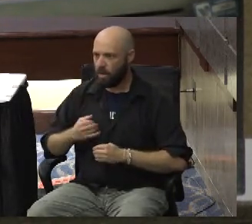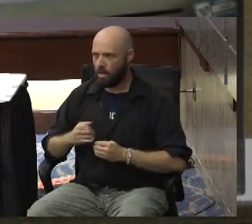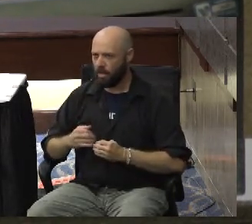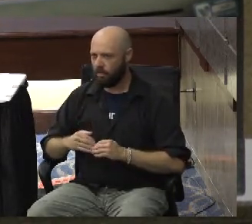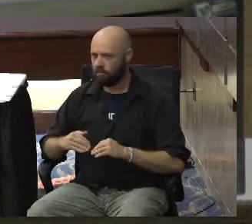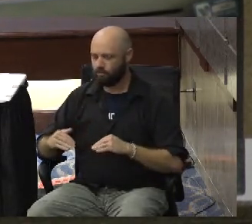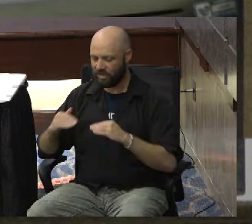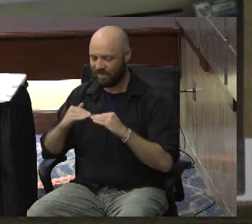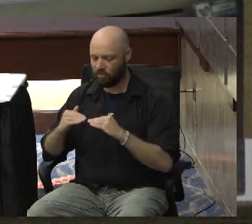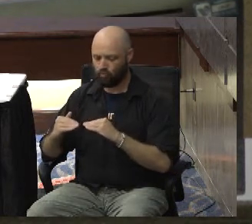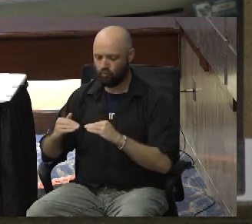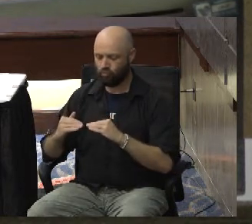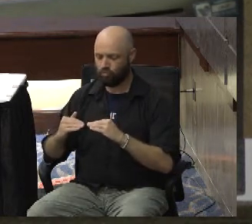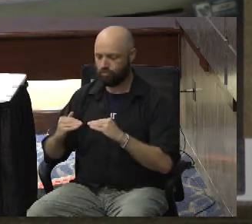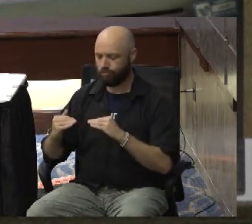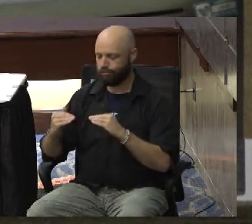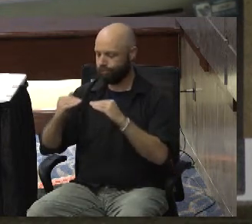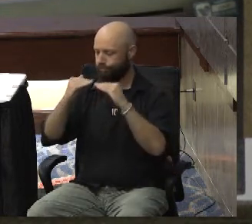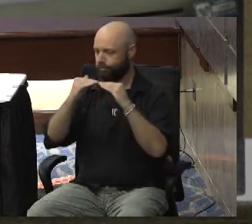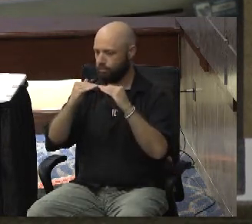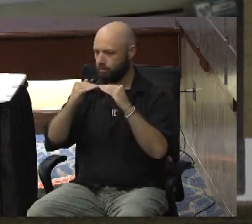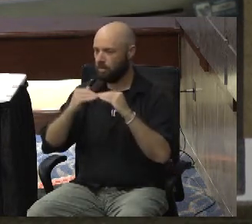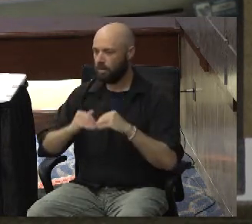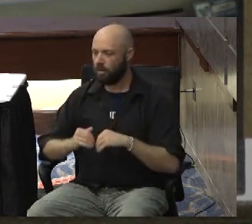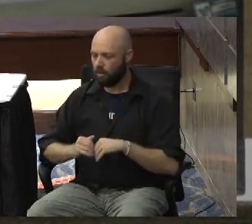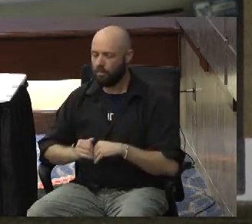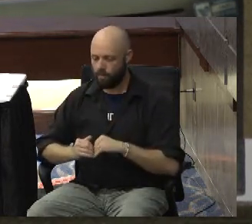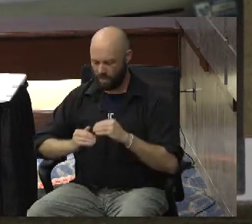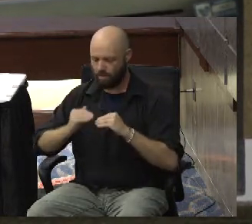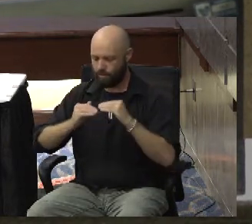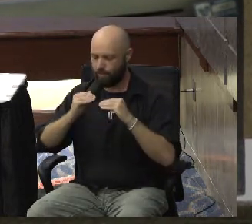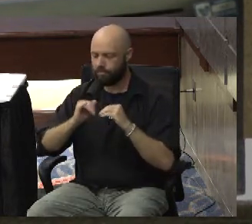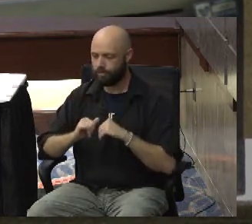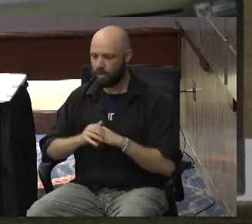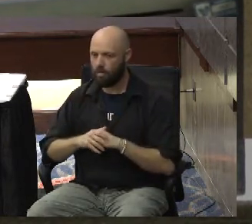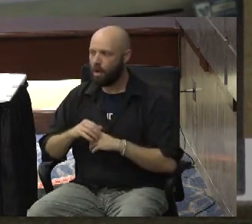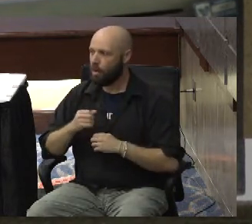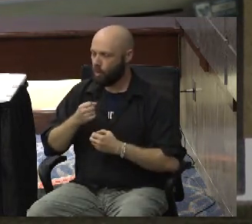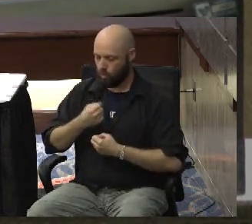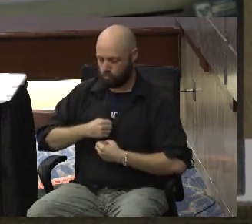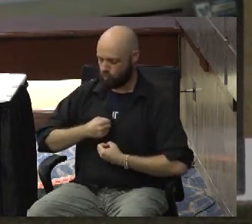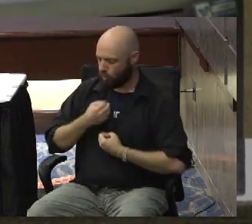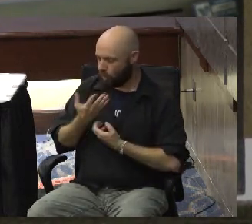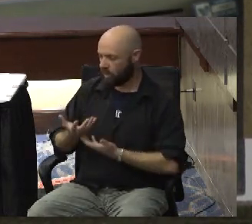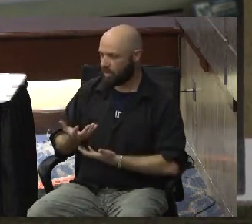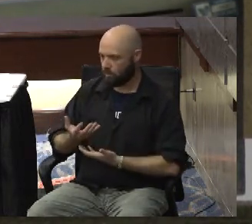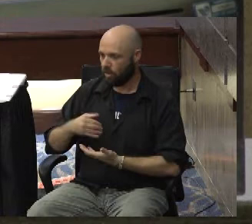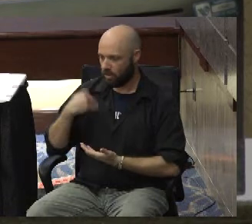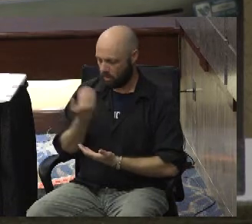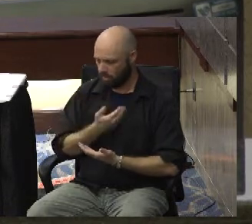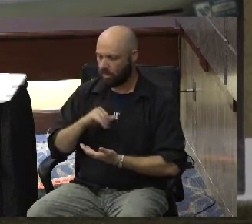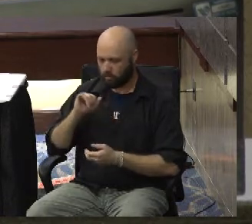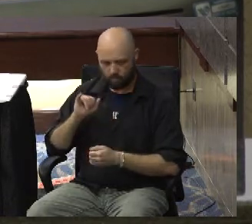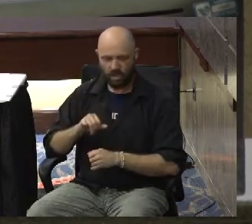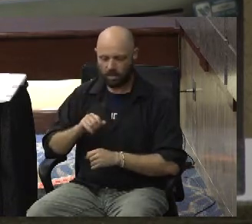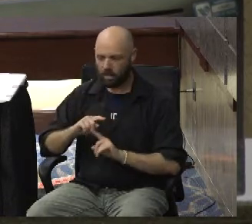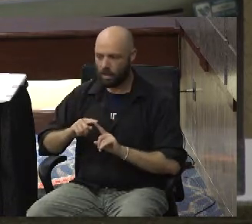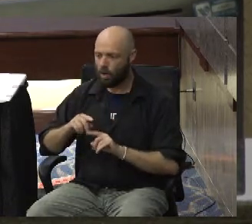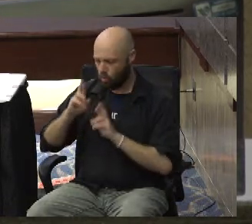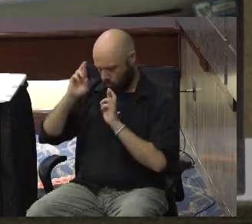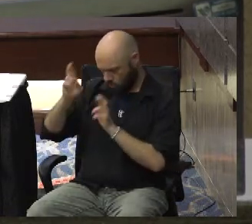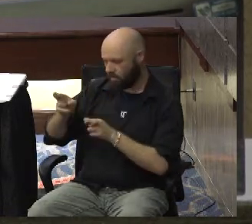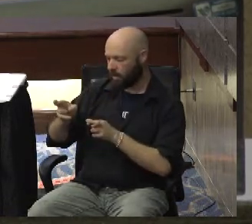this city. So it's not just that we speak our minds and can be respectful for each other, but I think there is